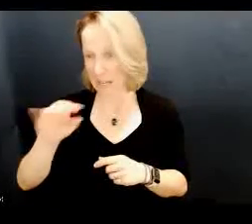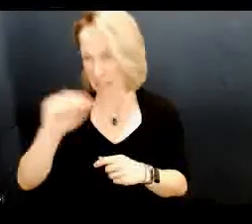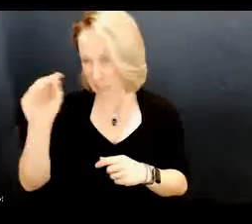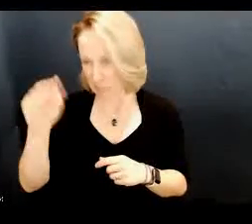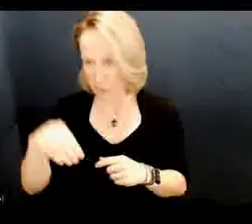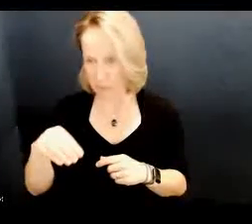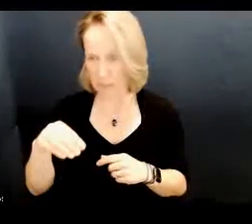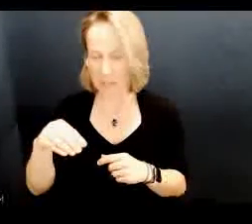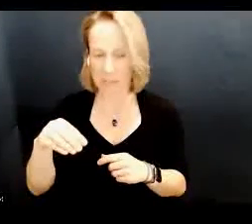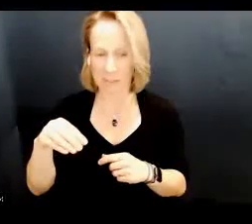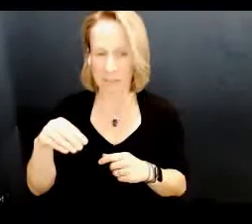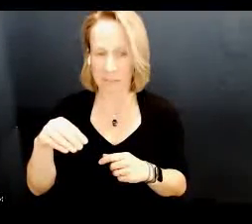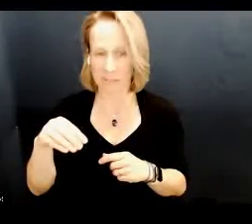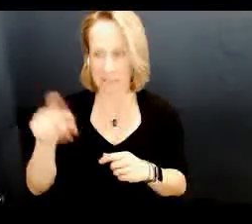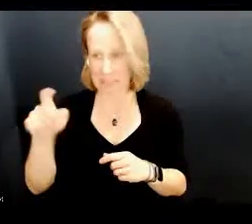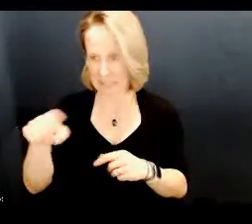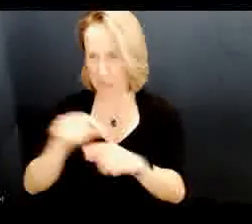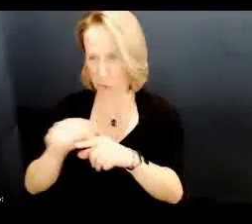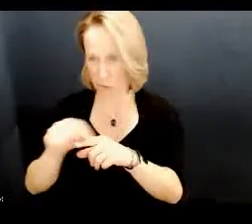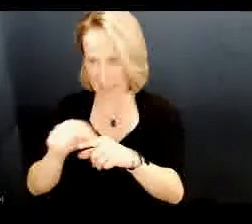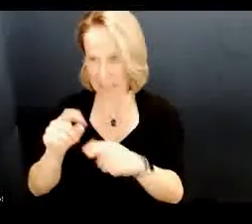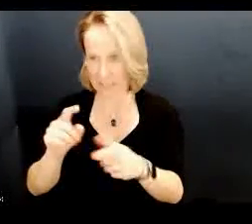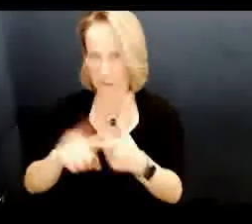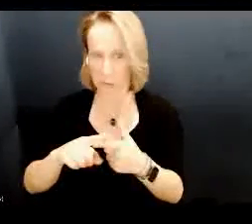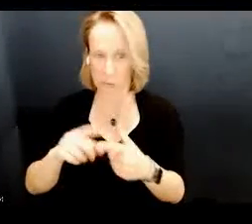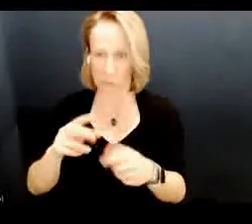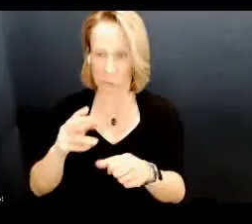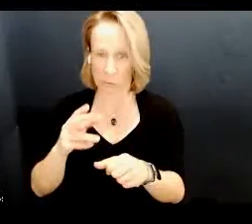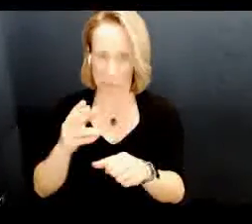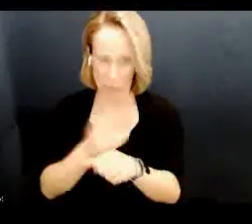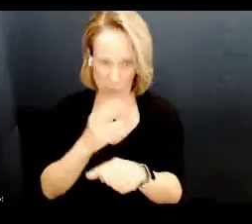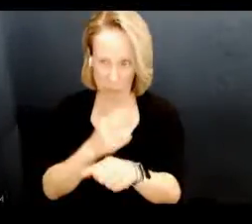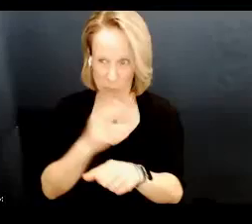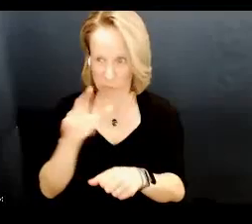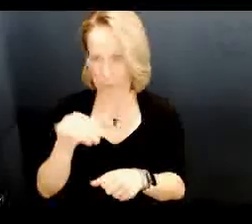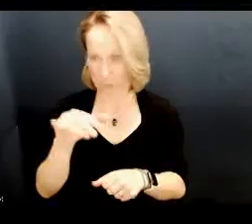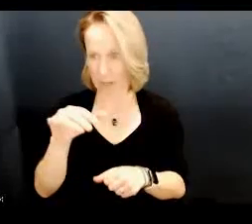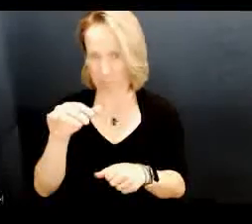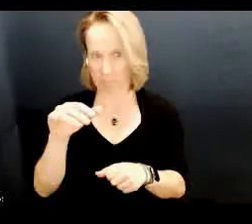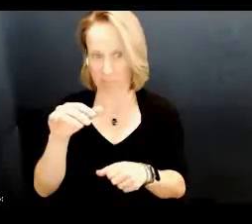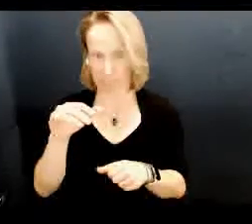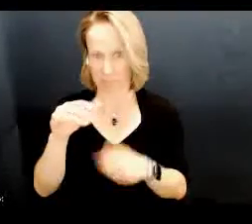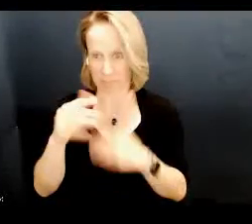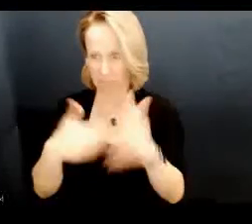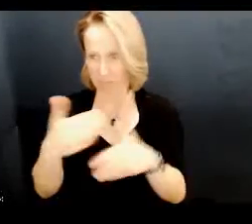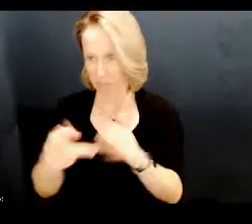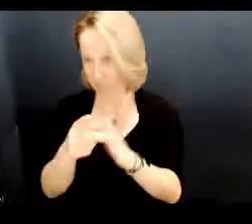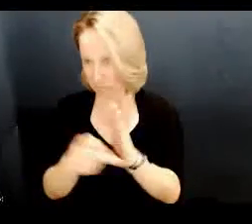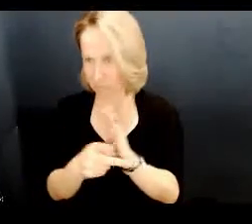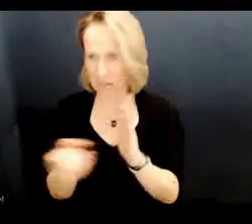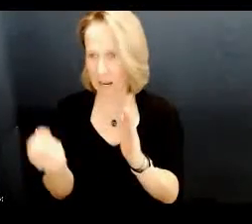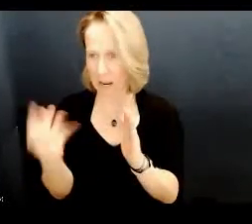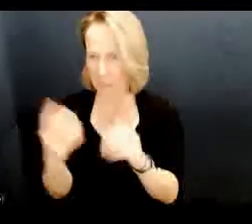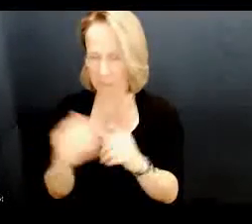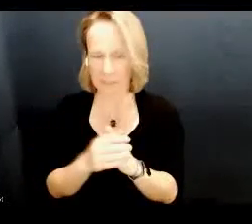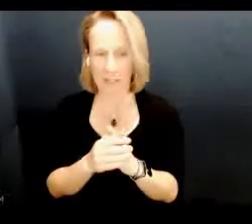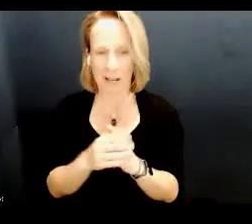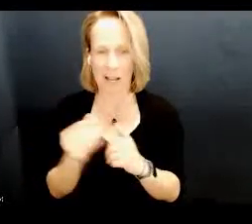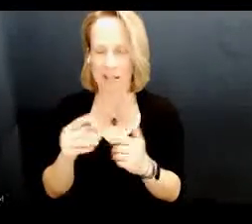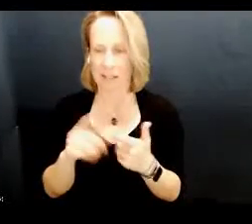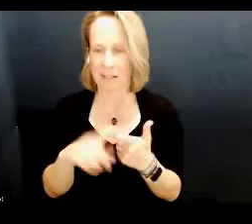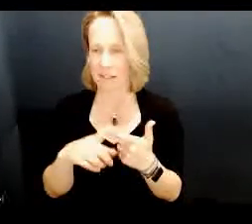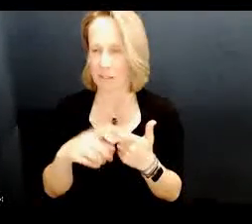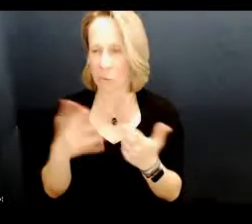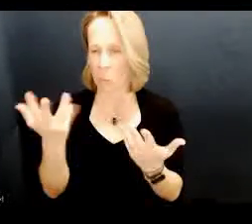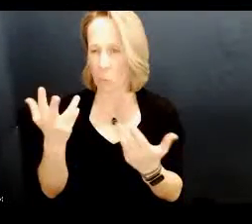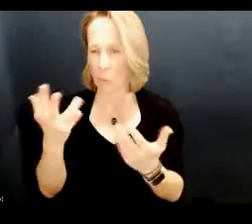implemented, right? Like how many people need to actually be trained? What's the timeline, right? We want to set